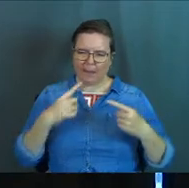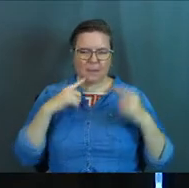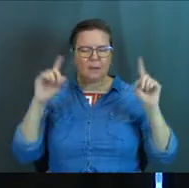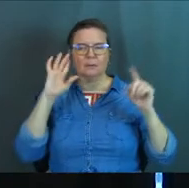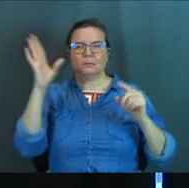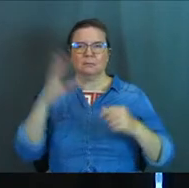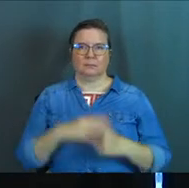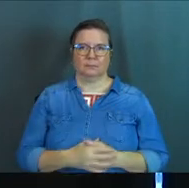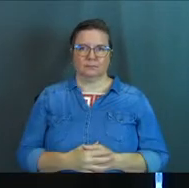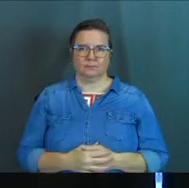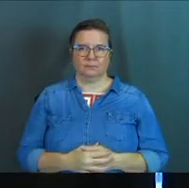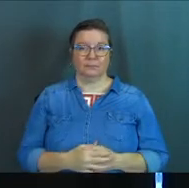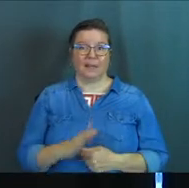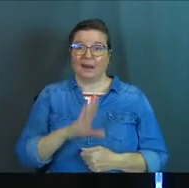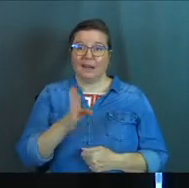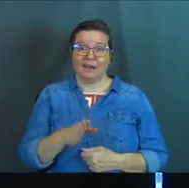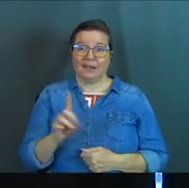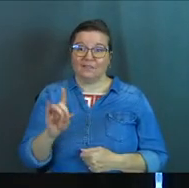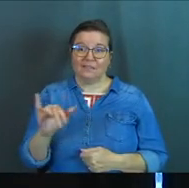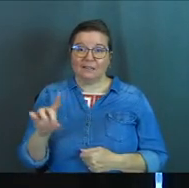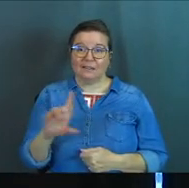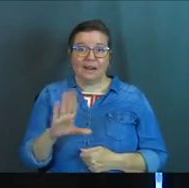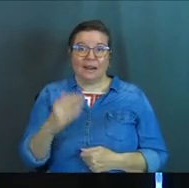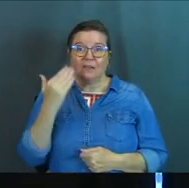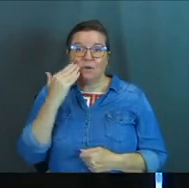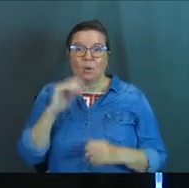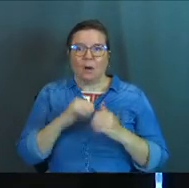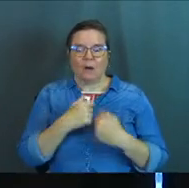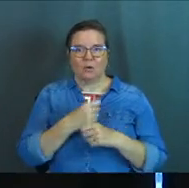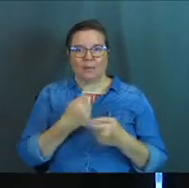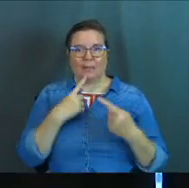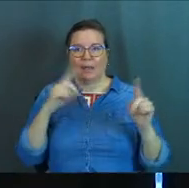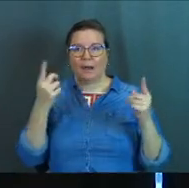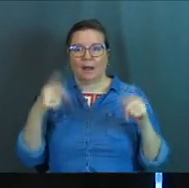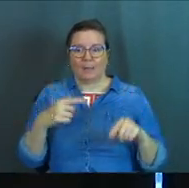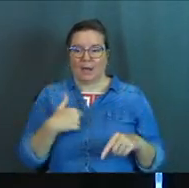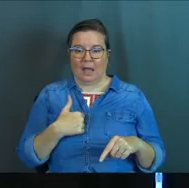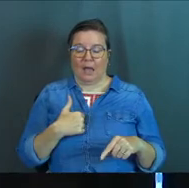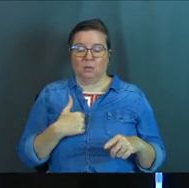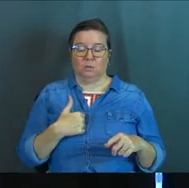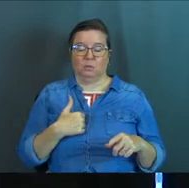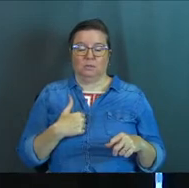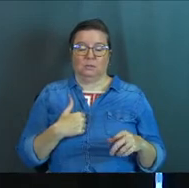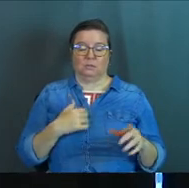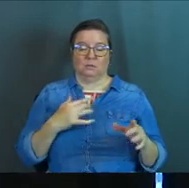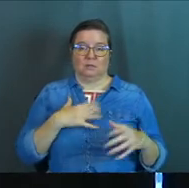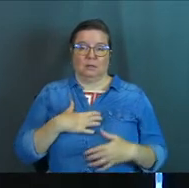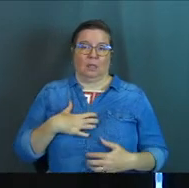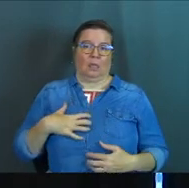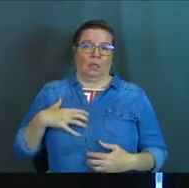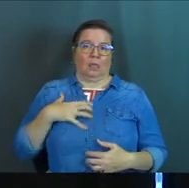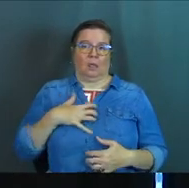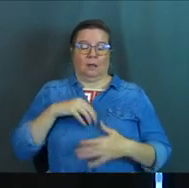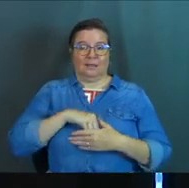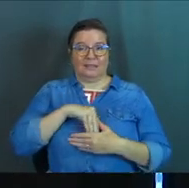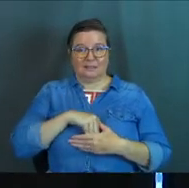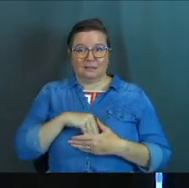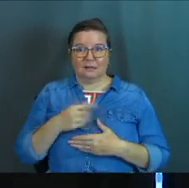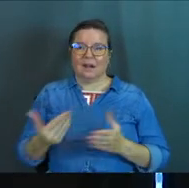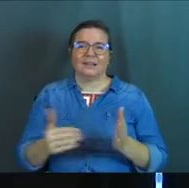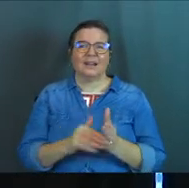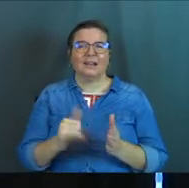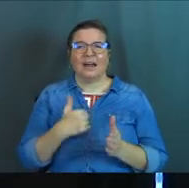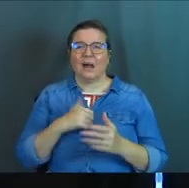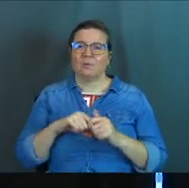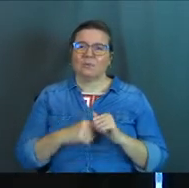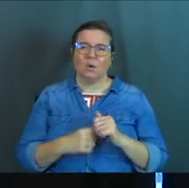happen. And I never did. And I never knew how to make that happen. I was just absolutely miserable on the inside. Again,